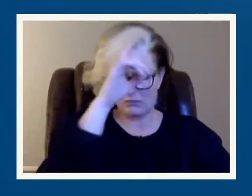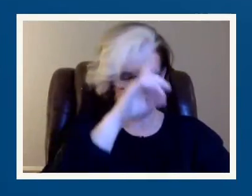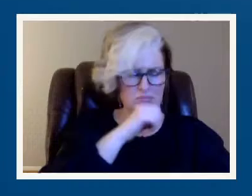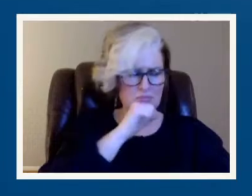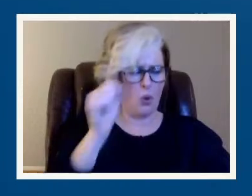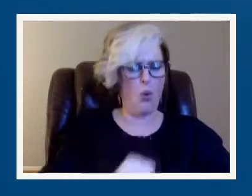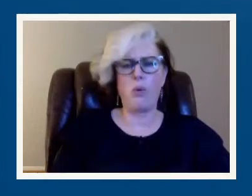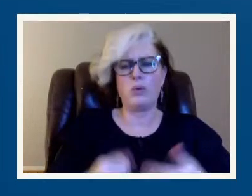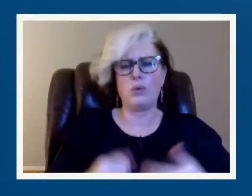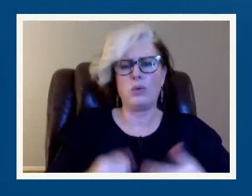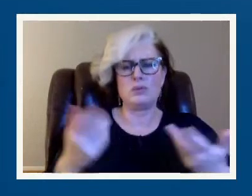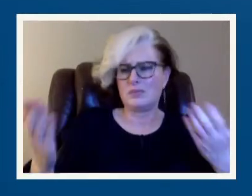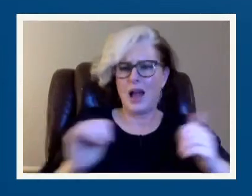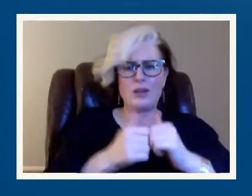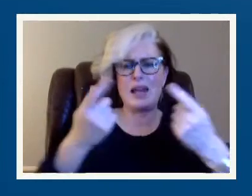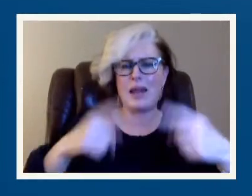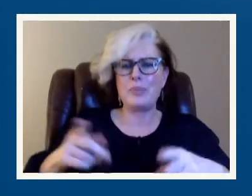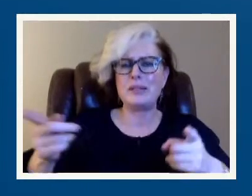why.